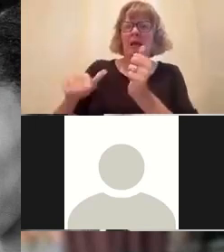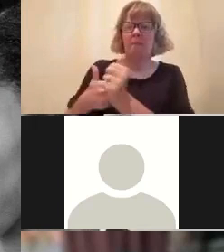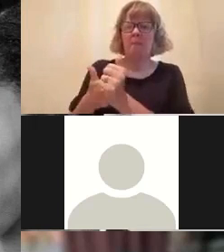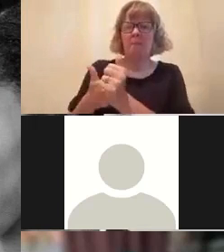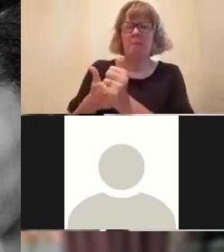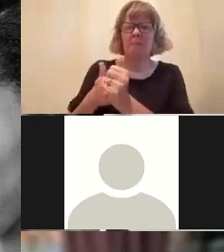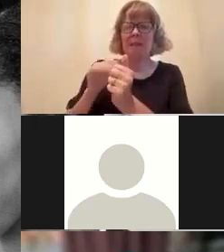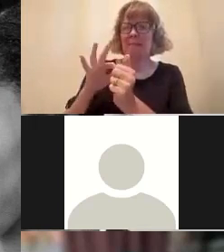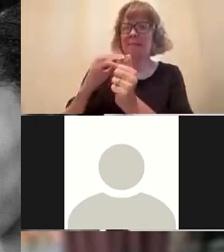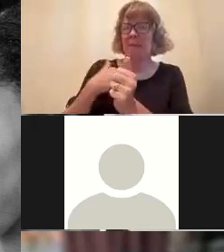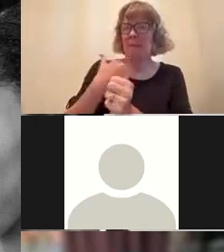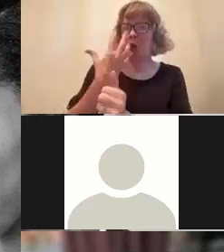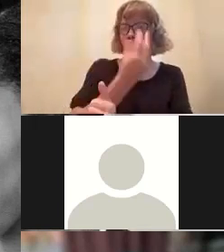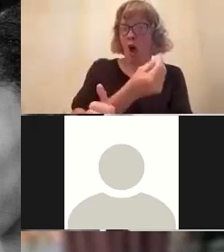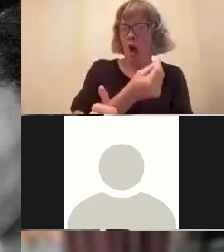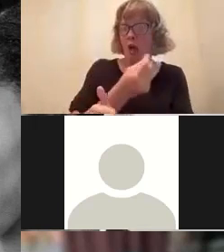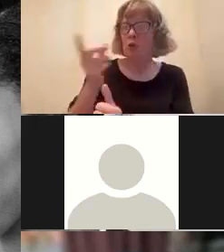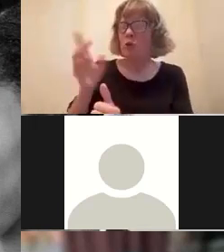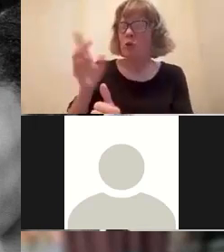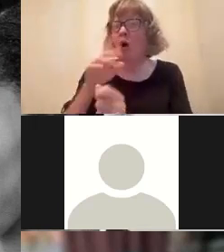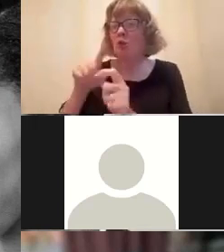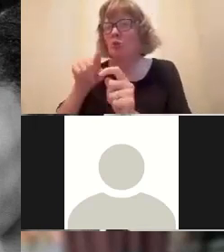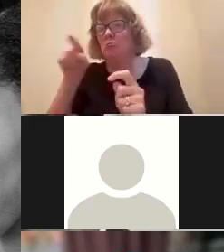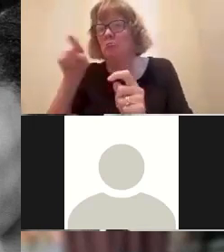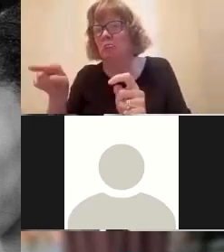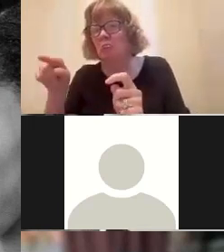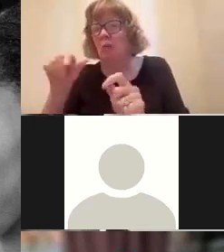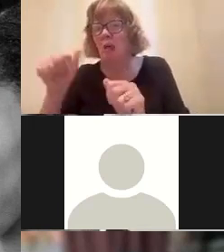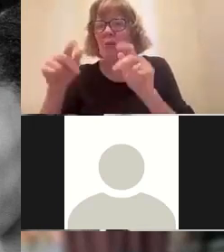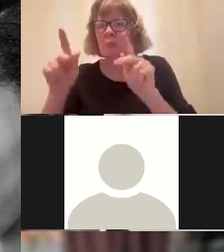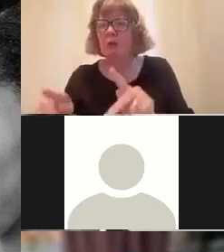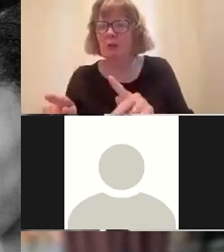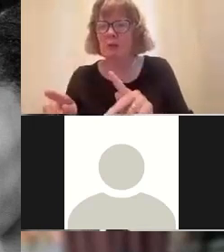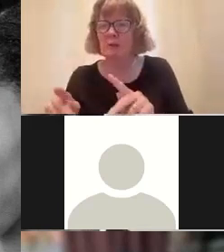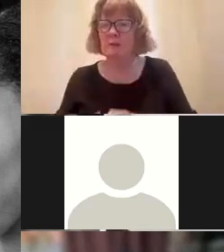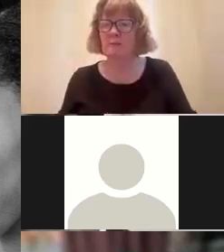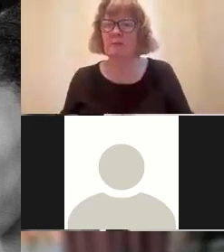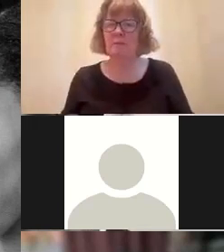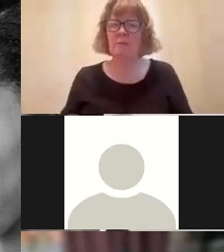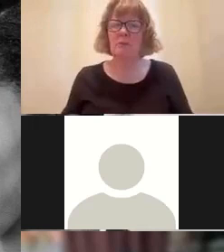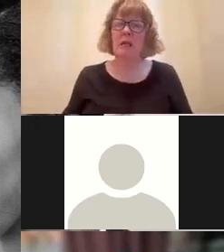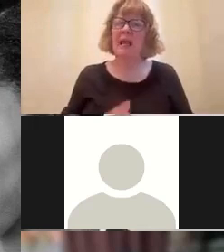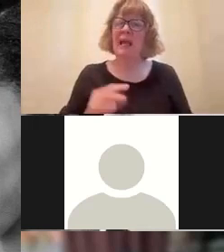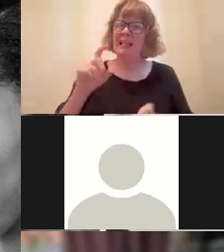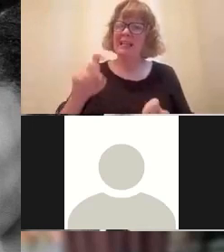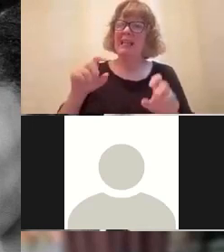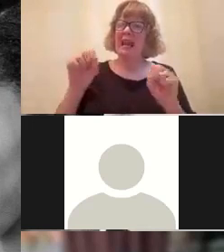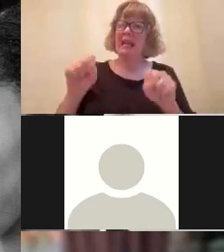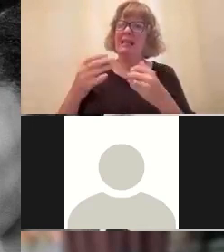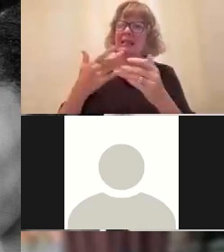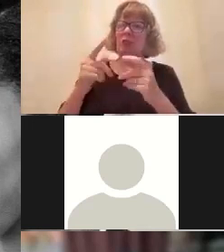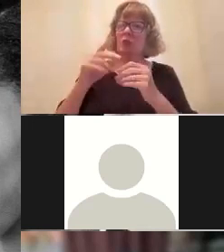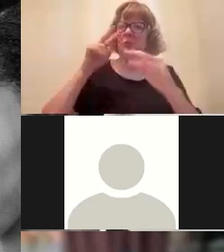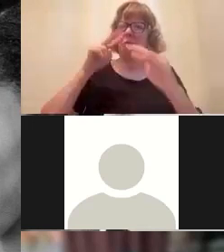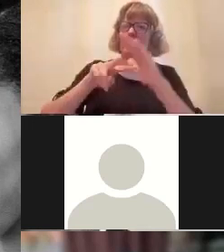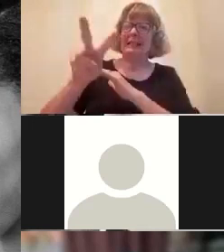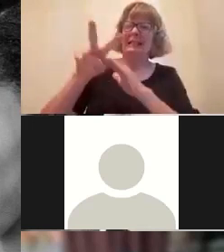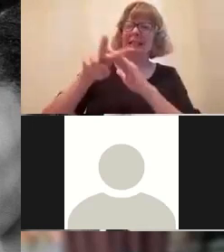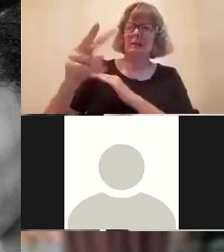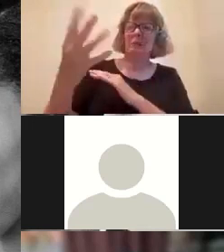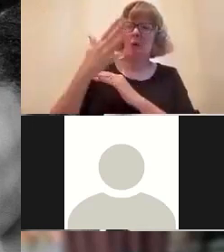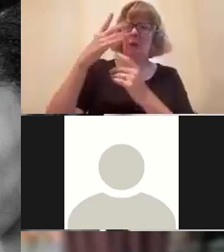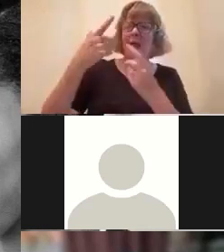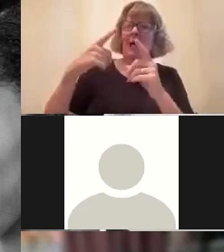I'm not here, you will talk to this person. We need to be able to be predictable and let them know what's going to happen at their next